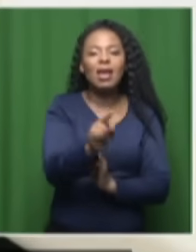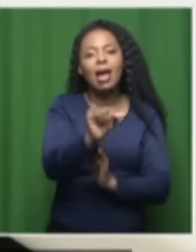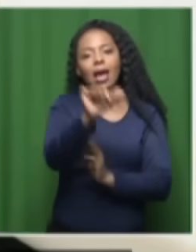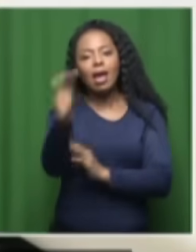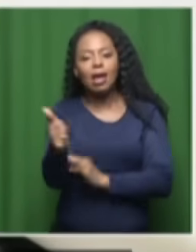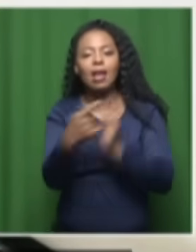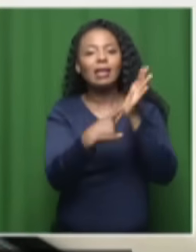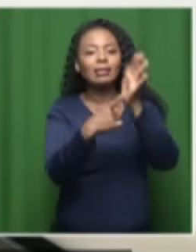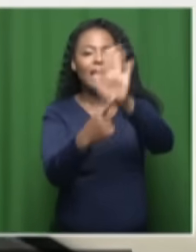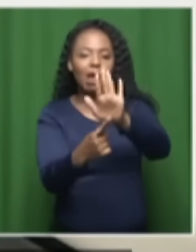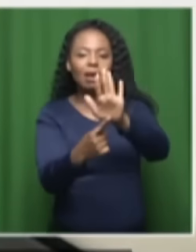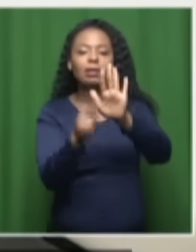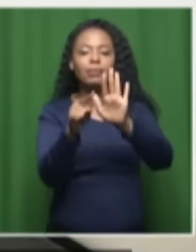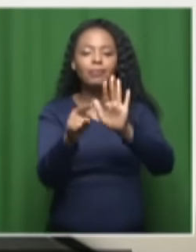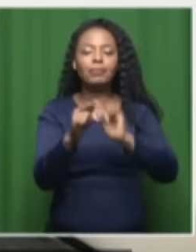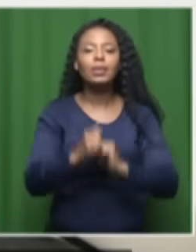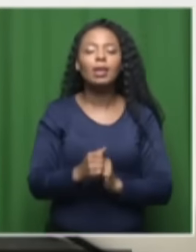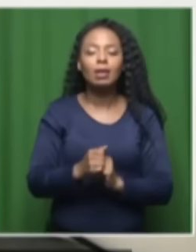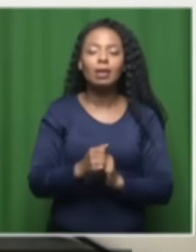it's actually,